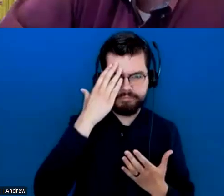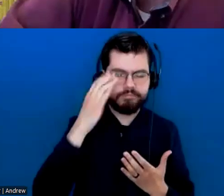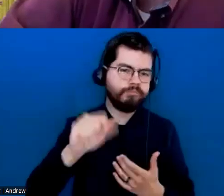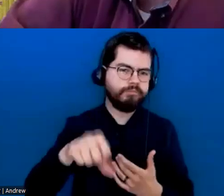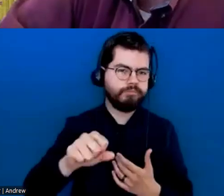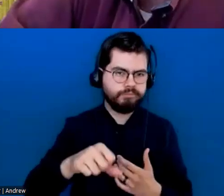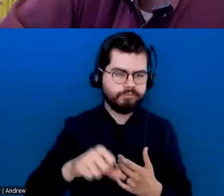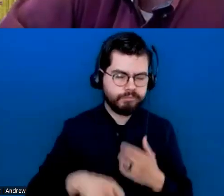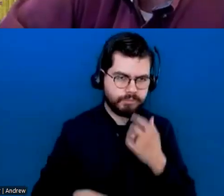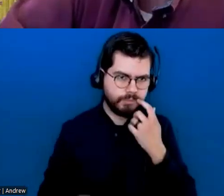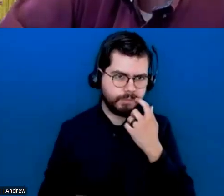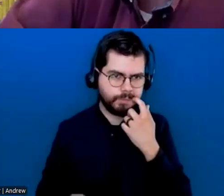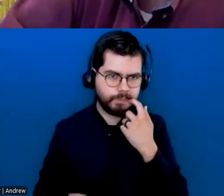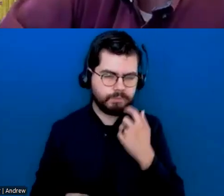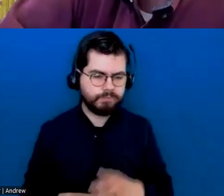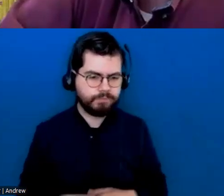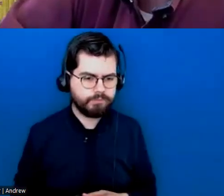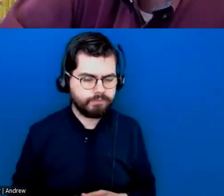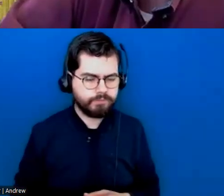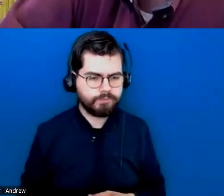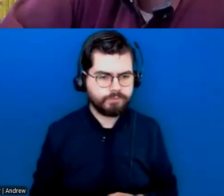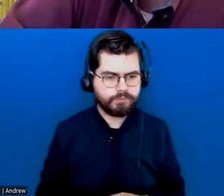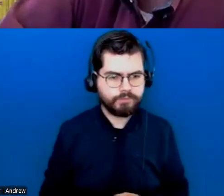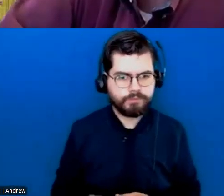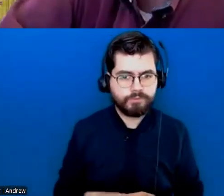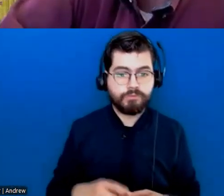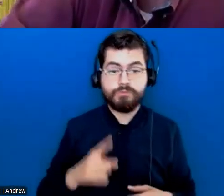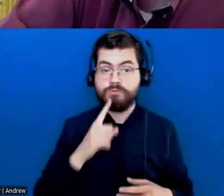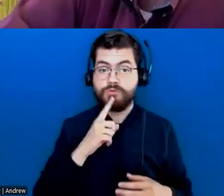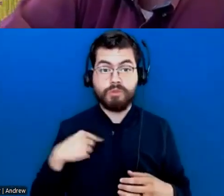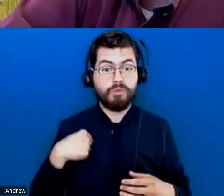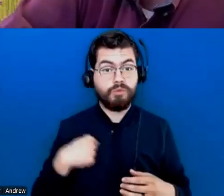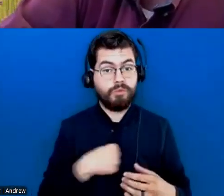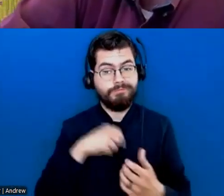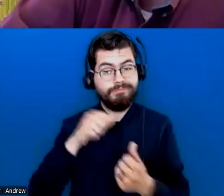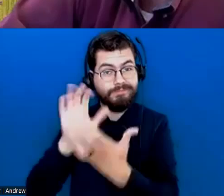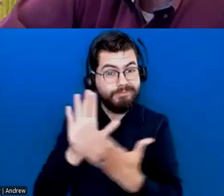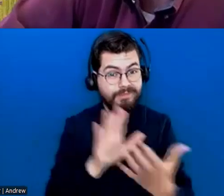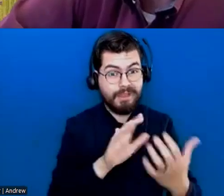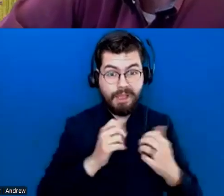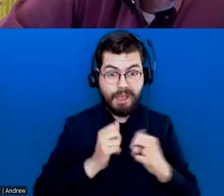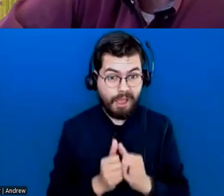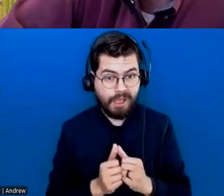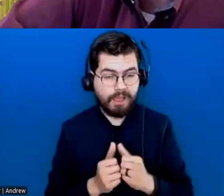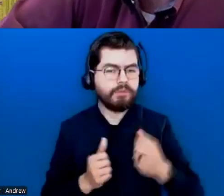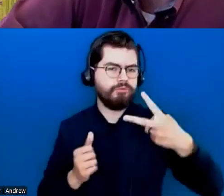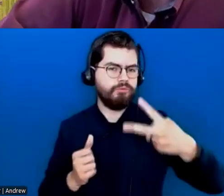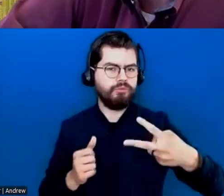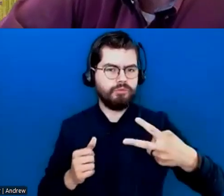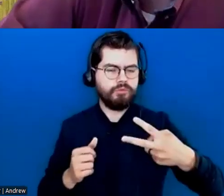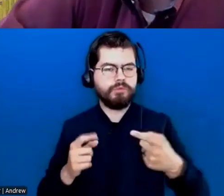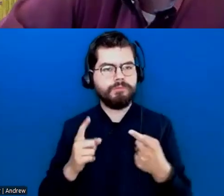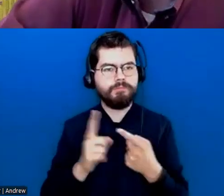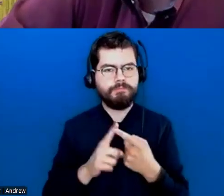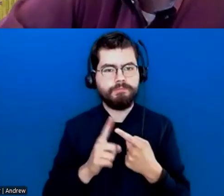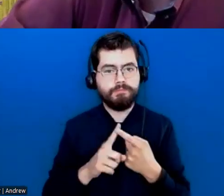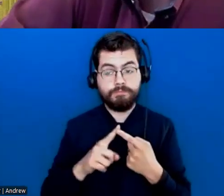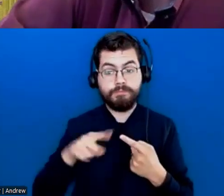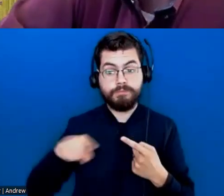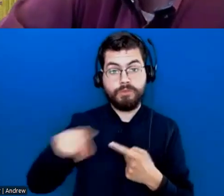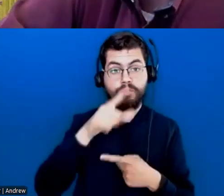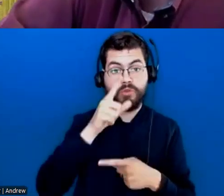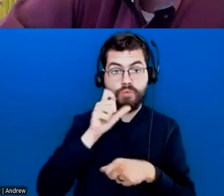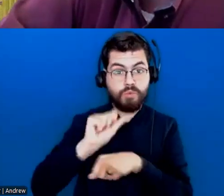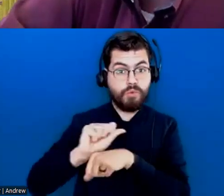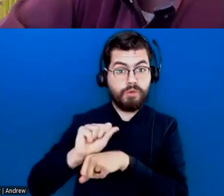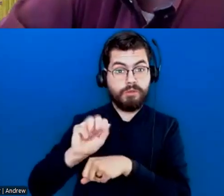And we kind of attack it from two fronts. One, just the practitioners that work on these WMAs for